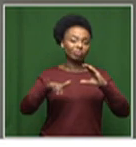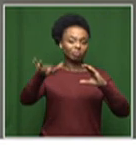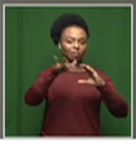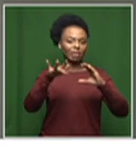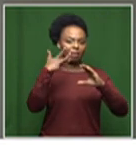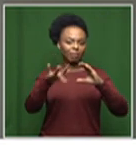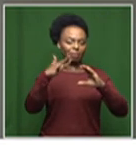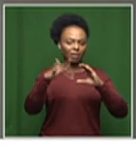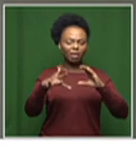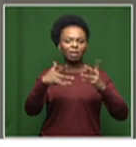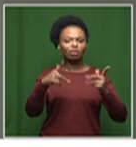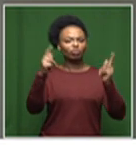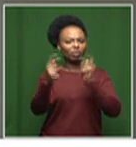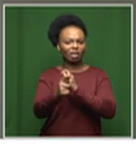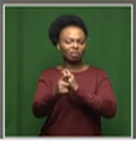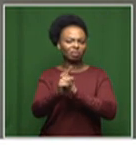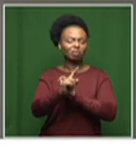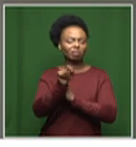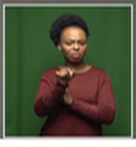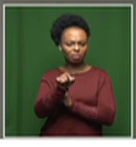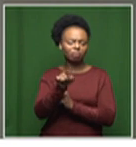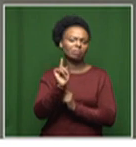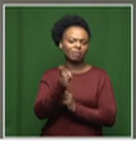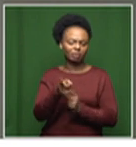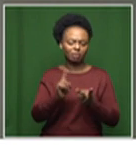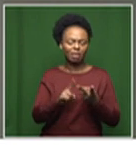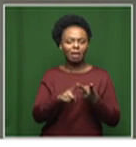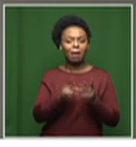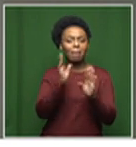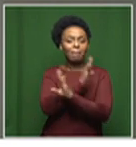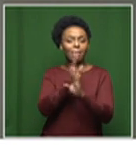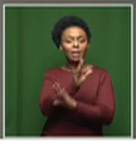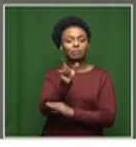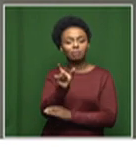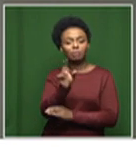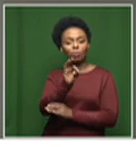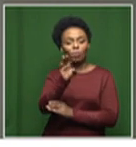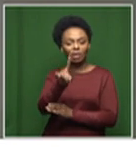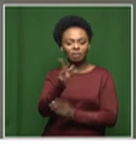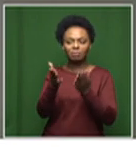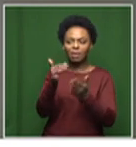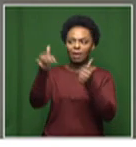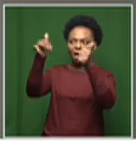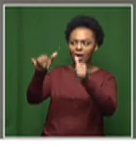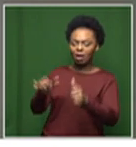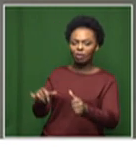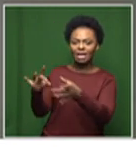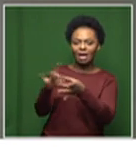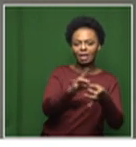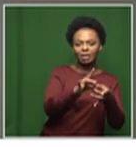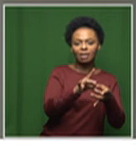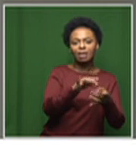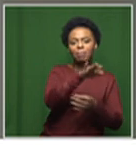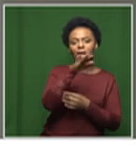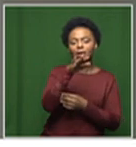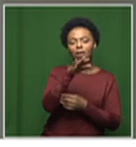getting creative and changing that up. Also with passwords, if it's an account that is not linked, for example, to a bank card or some account that